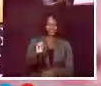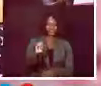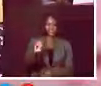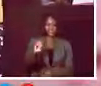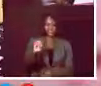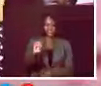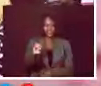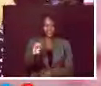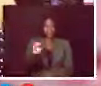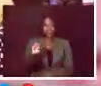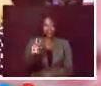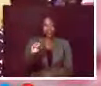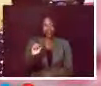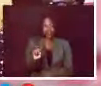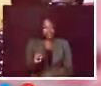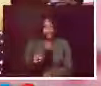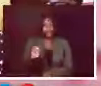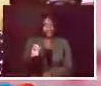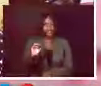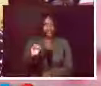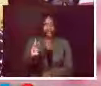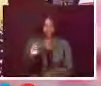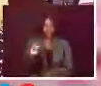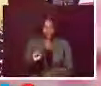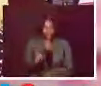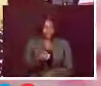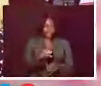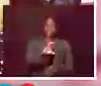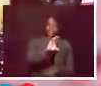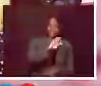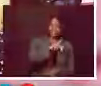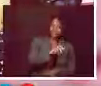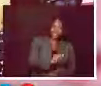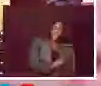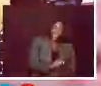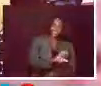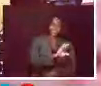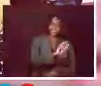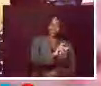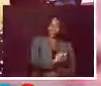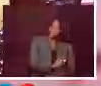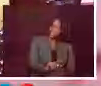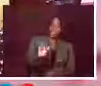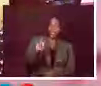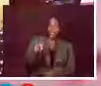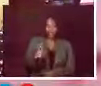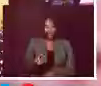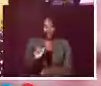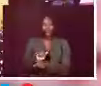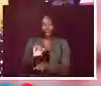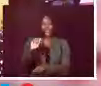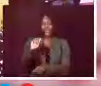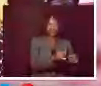ECOWAS. You are dealing with CPA, you are dealing with CPA. You're dealing with IPU, you're dealing with IPU.